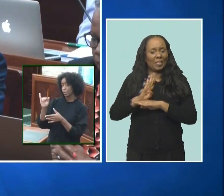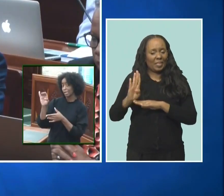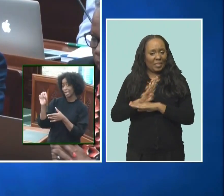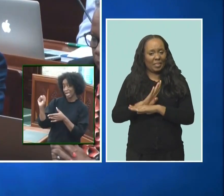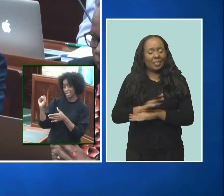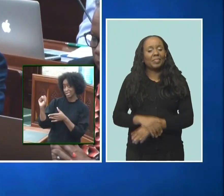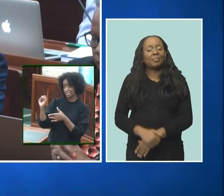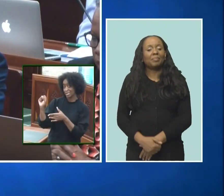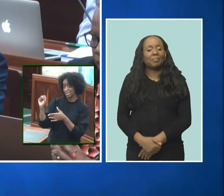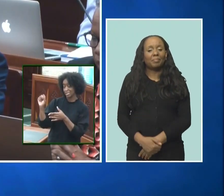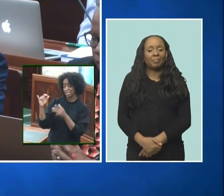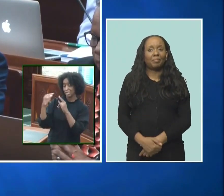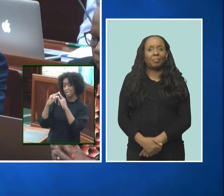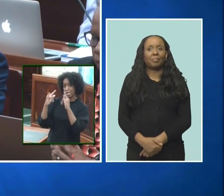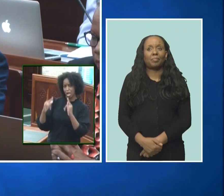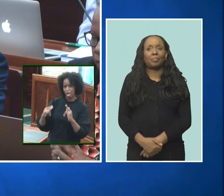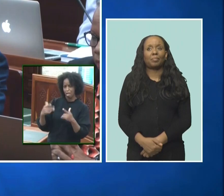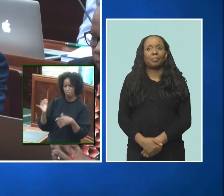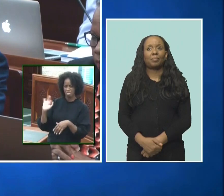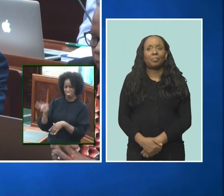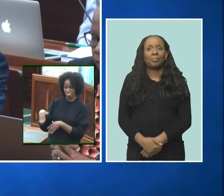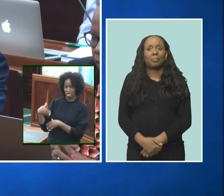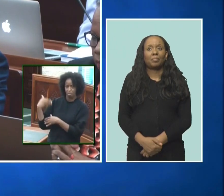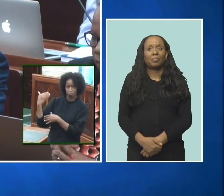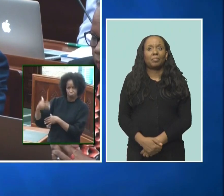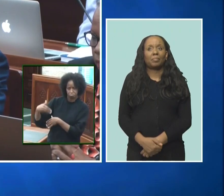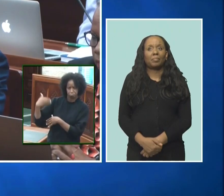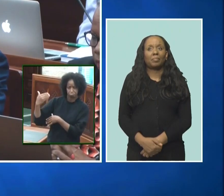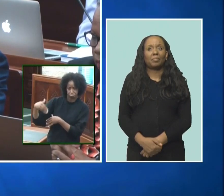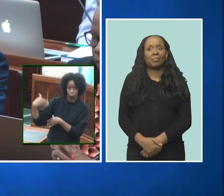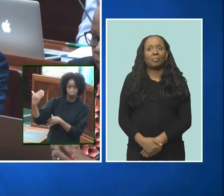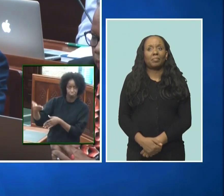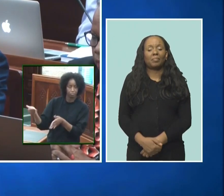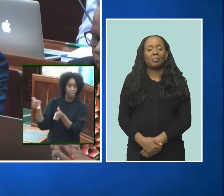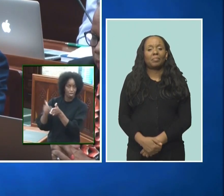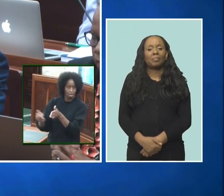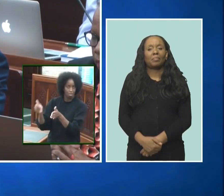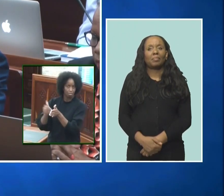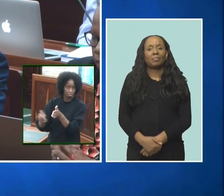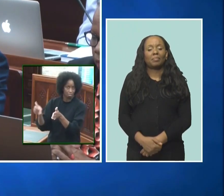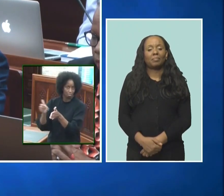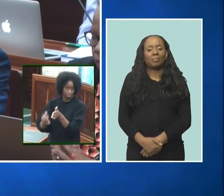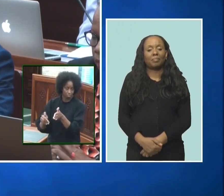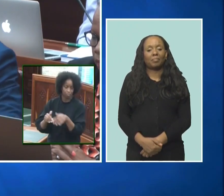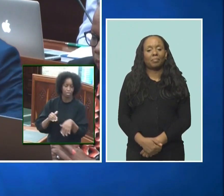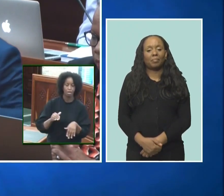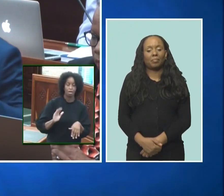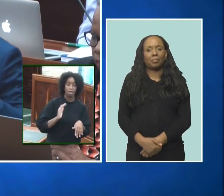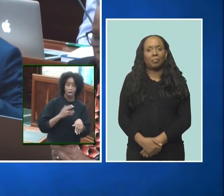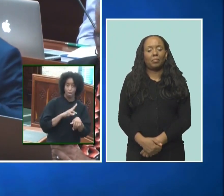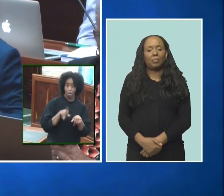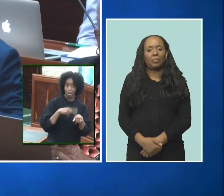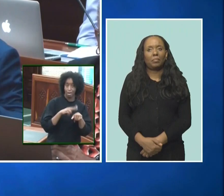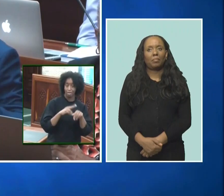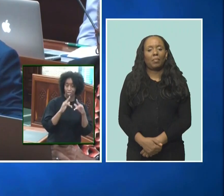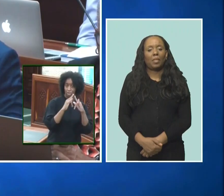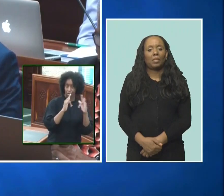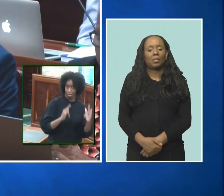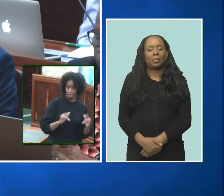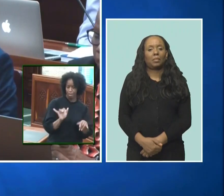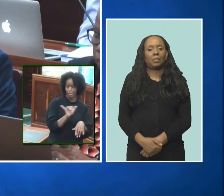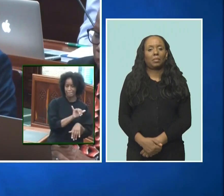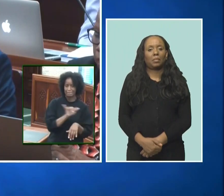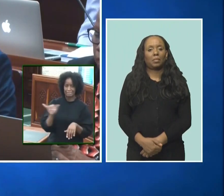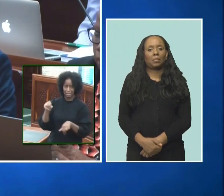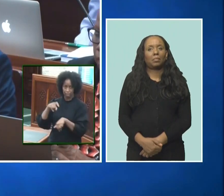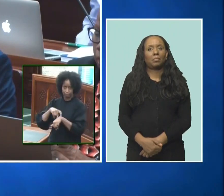YES Camp, and this is a camp that is run parallel to our national camps that will allow youngsters